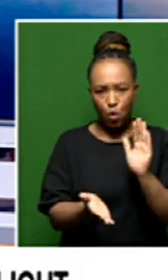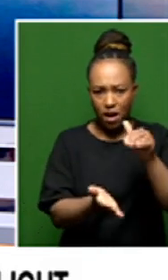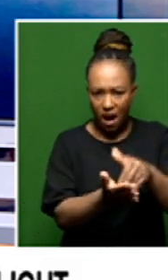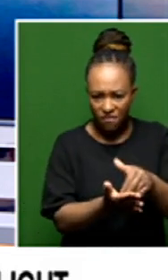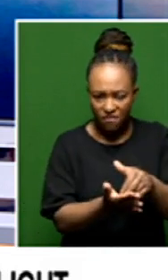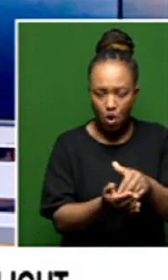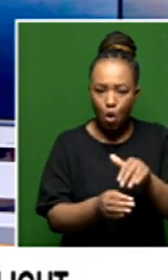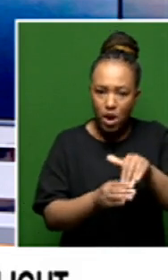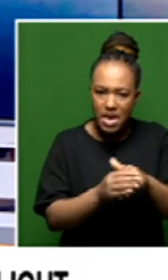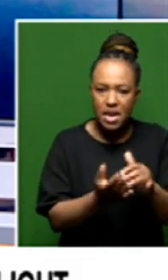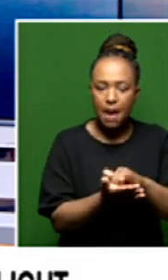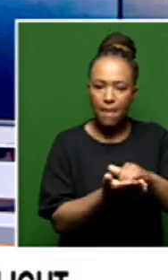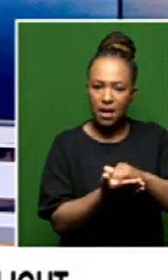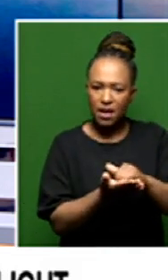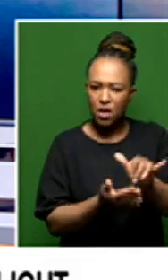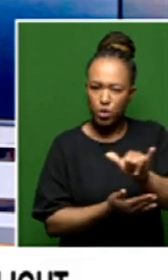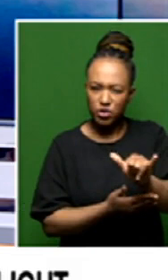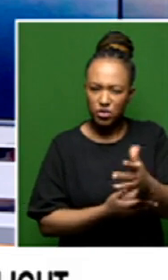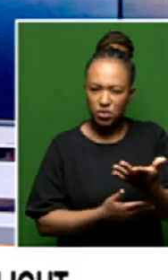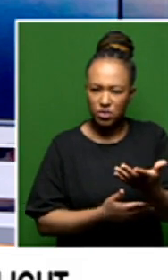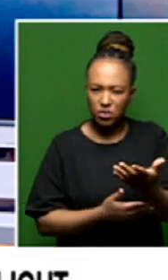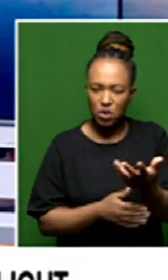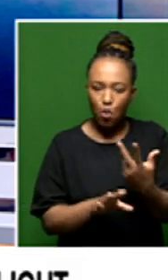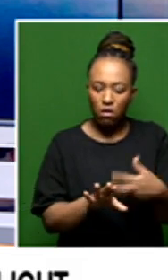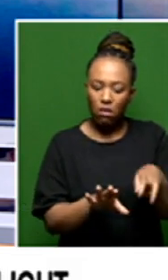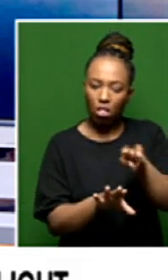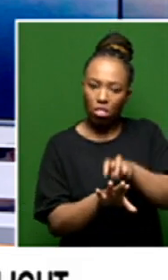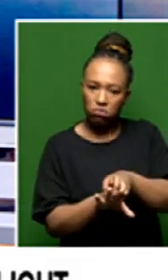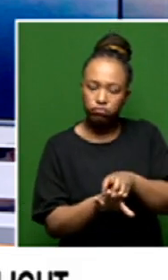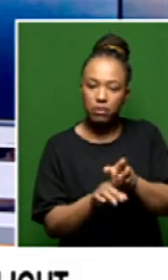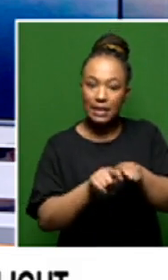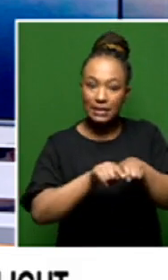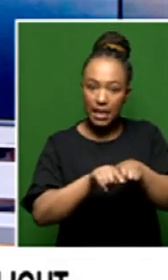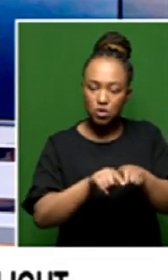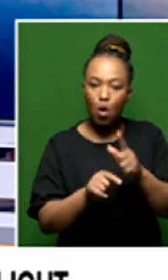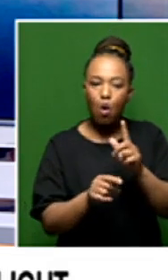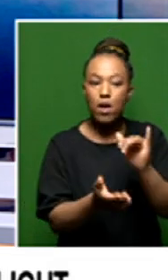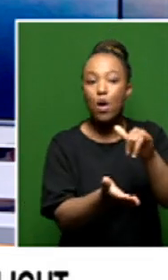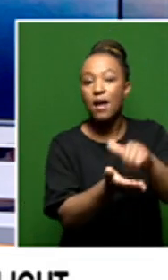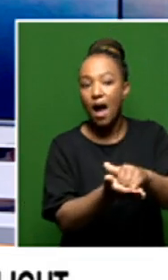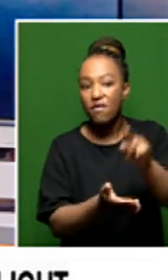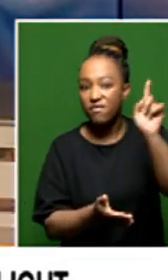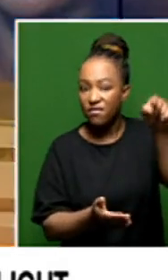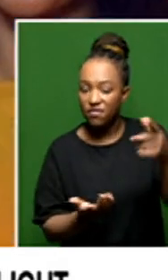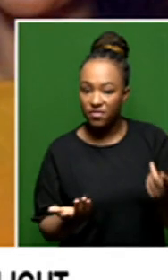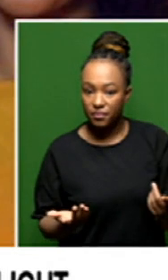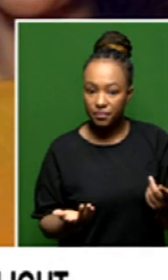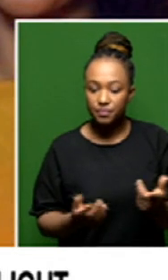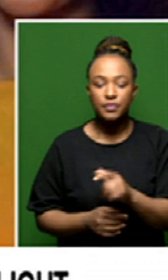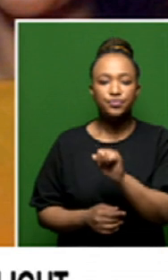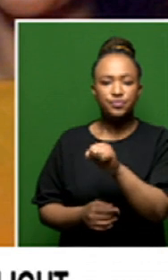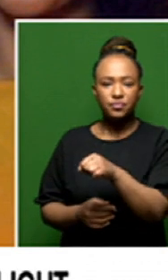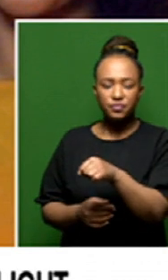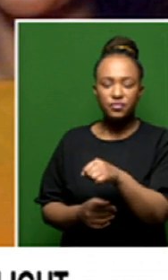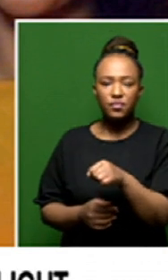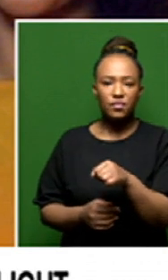on the plane? Did you get off the plane and they tested you as you arrived there, and this was what happened? Yes, so I